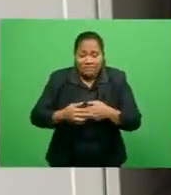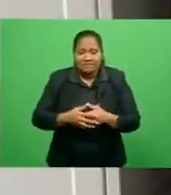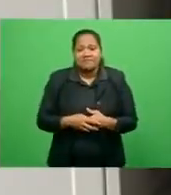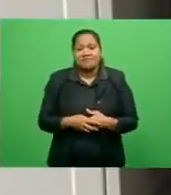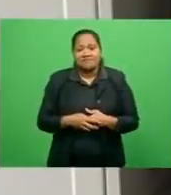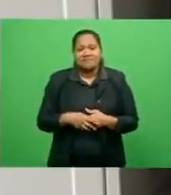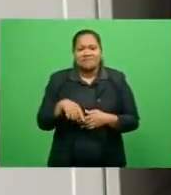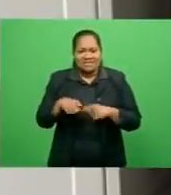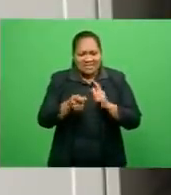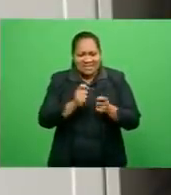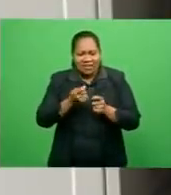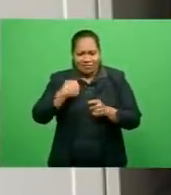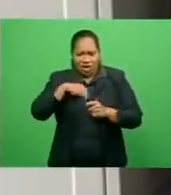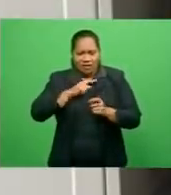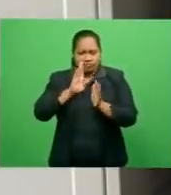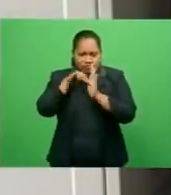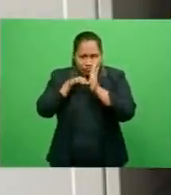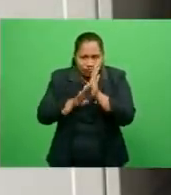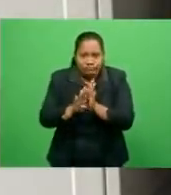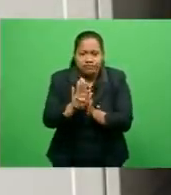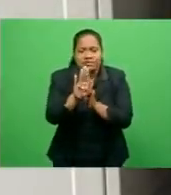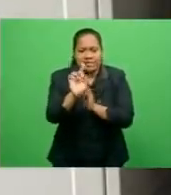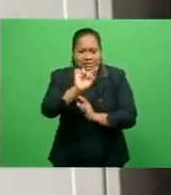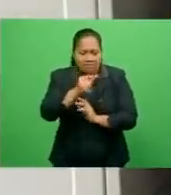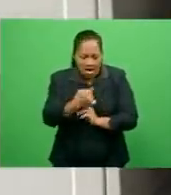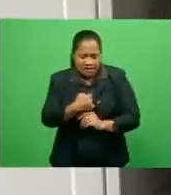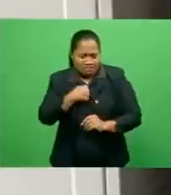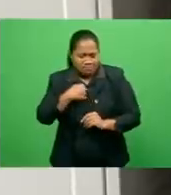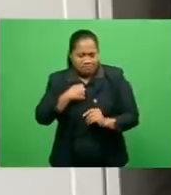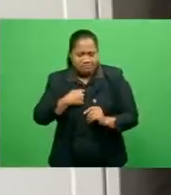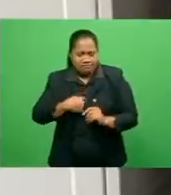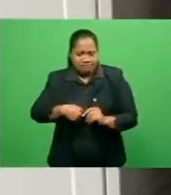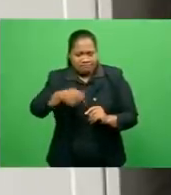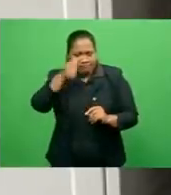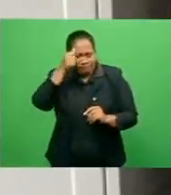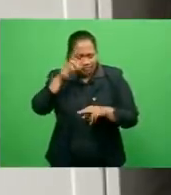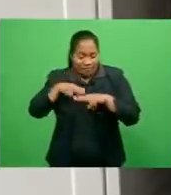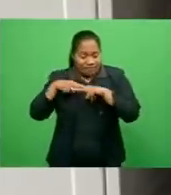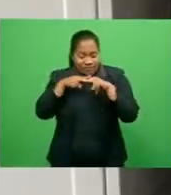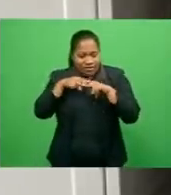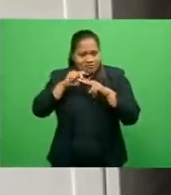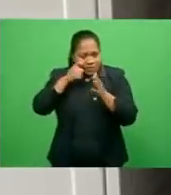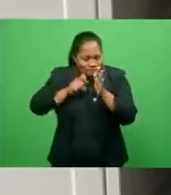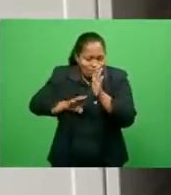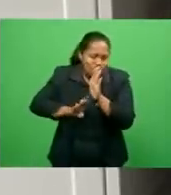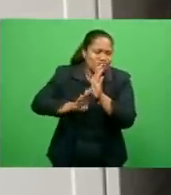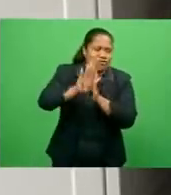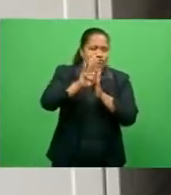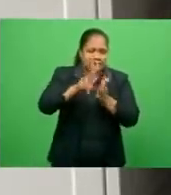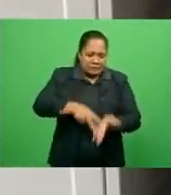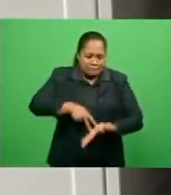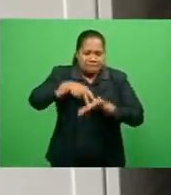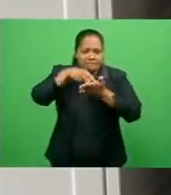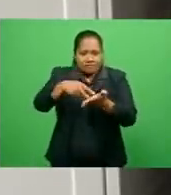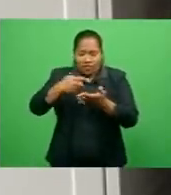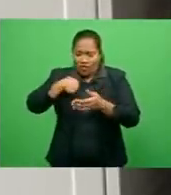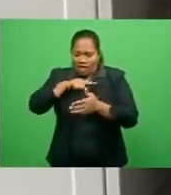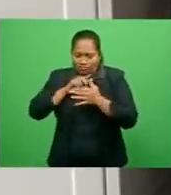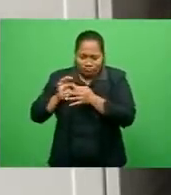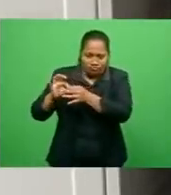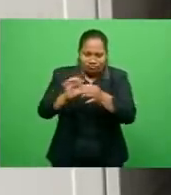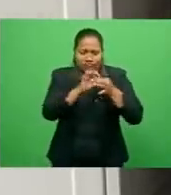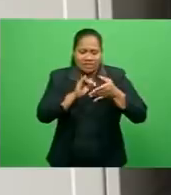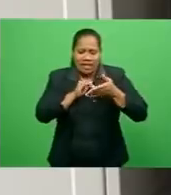test of resilience for us all, but I have no doubt that Fiji will come out of it stronger. Through working together, we will help each other to